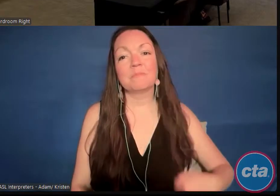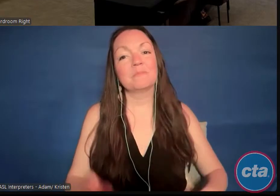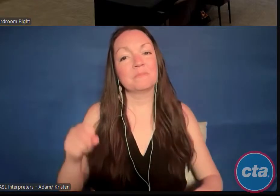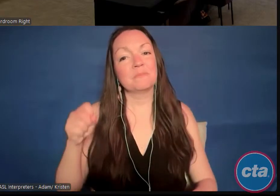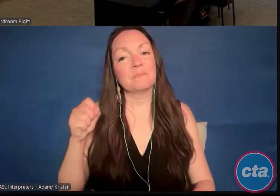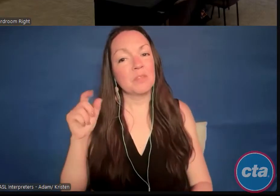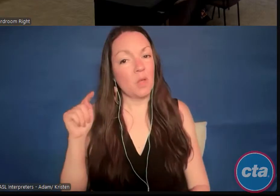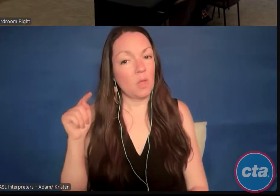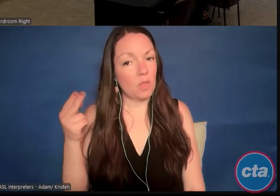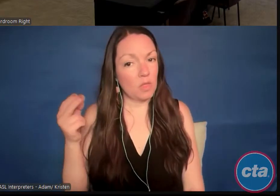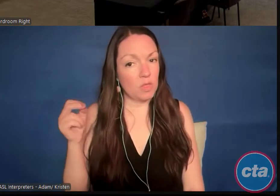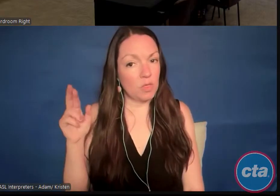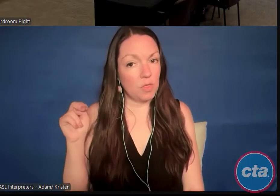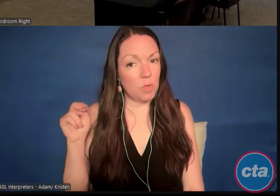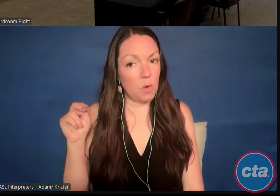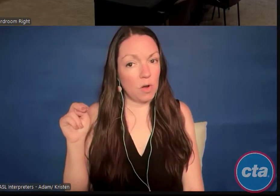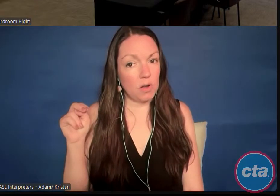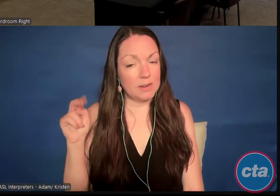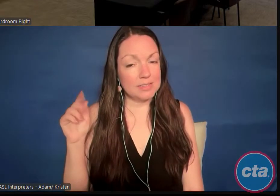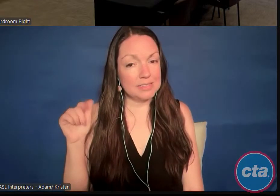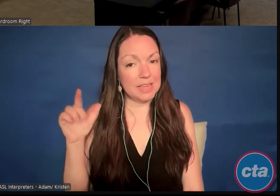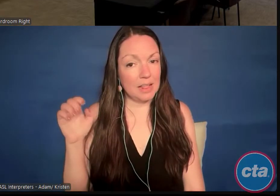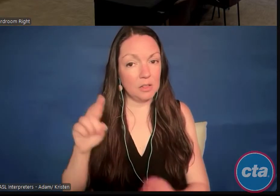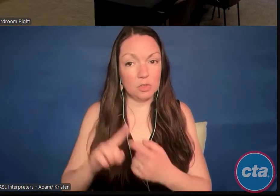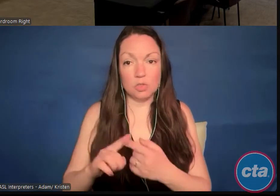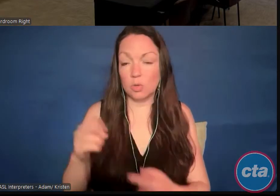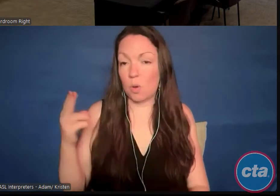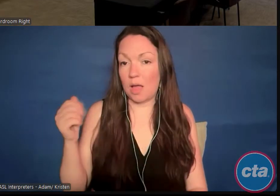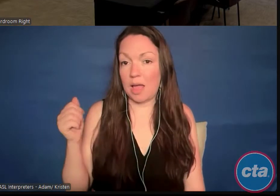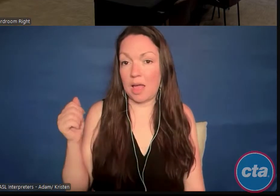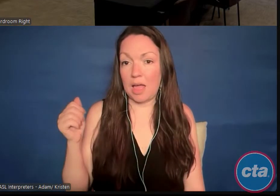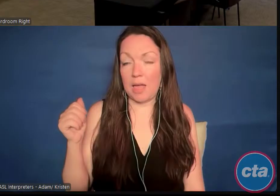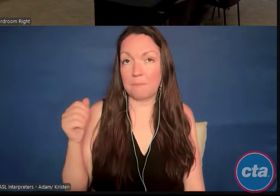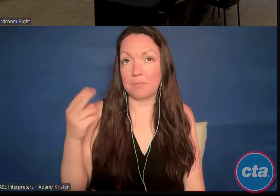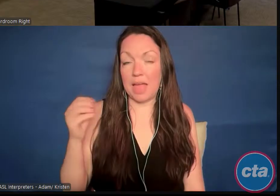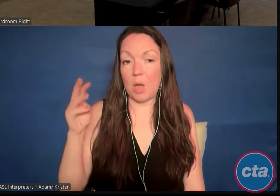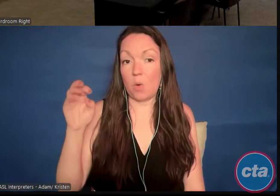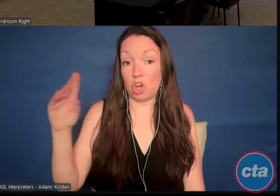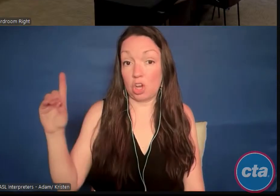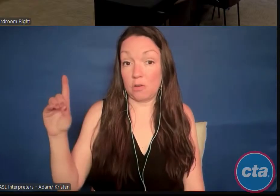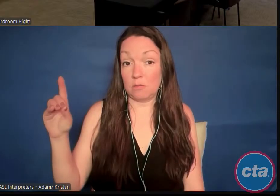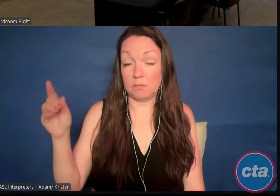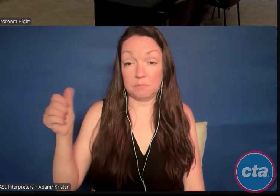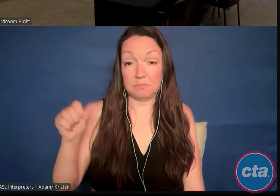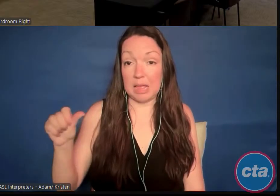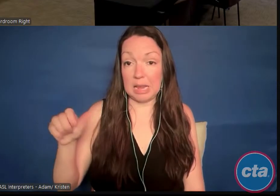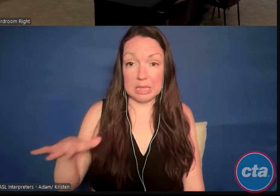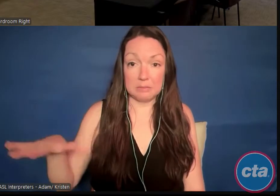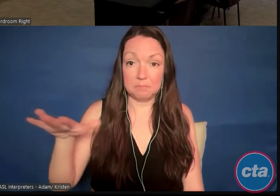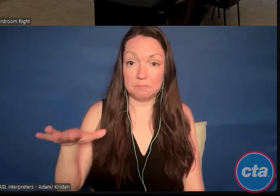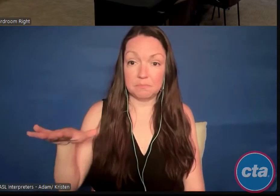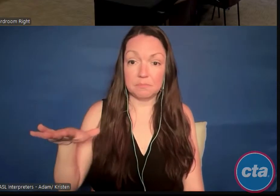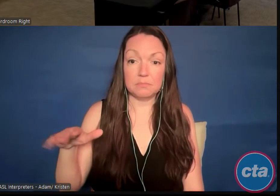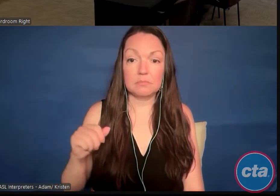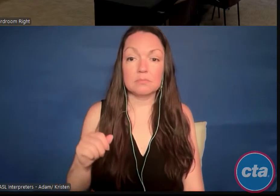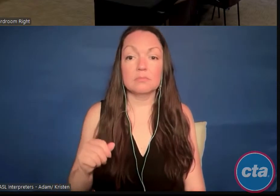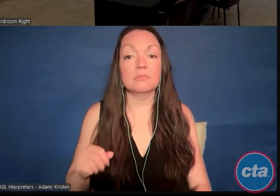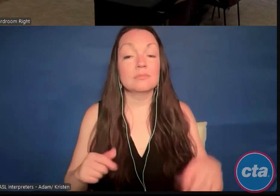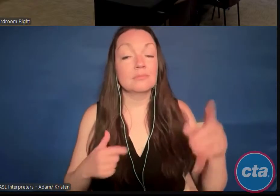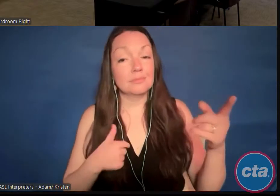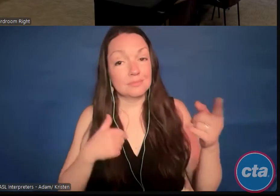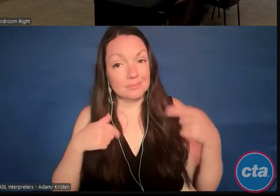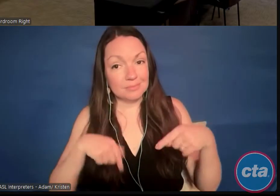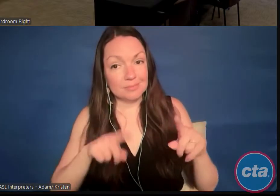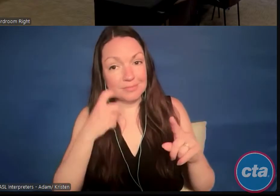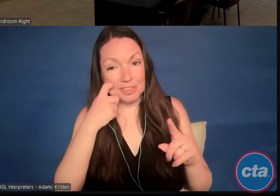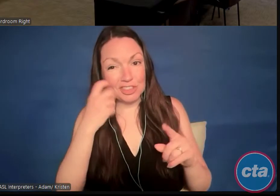Thorndale to Howard. Is there any guess when that might? So I was actually in a meeting